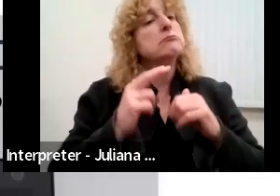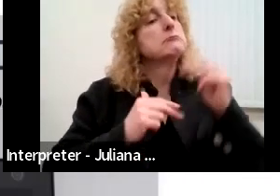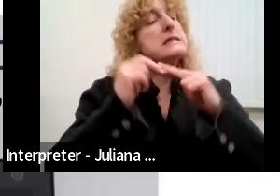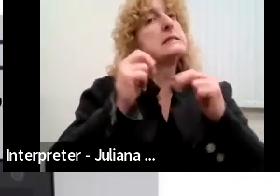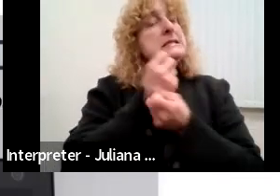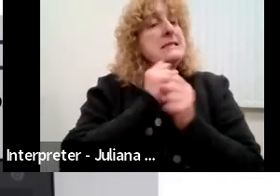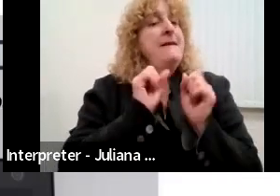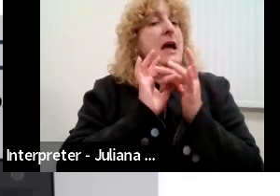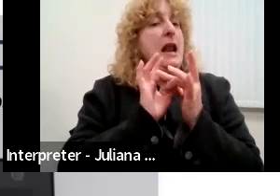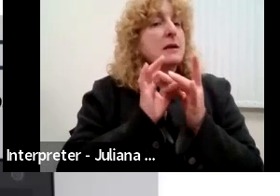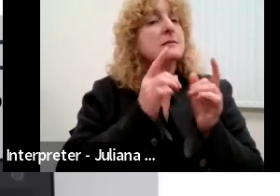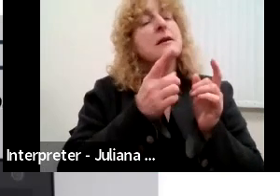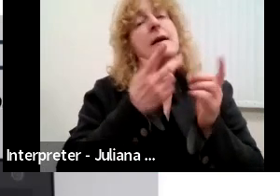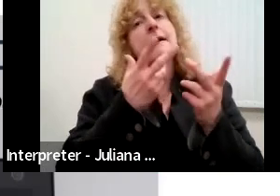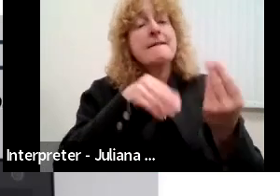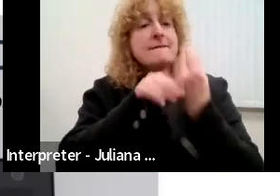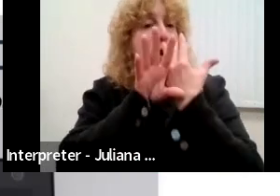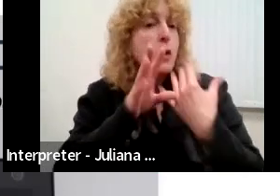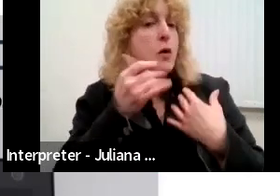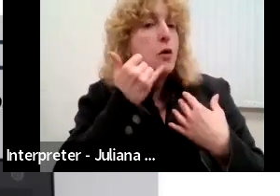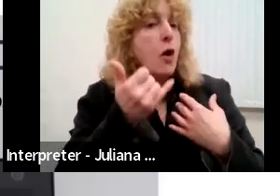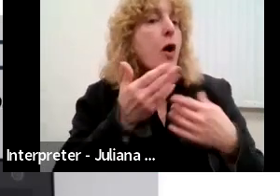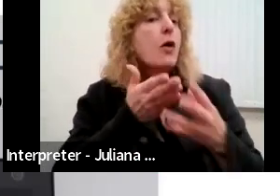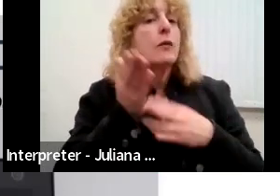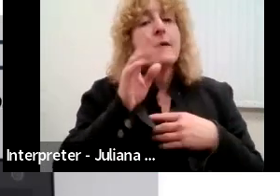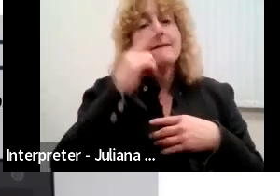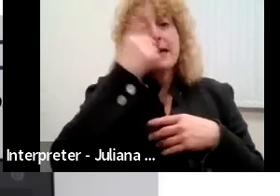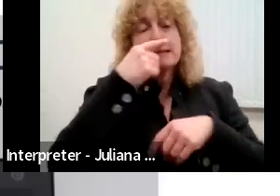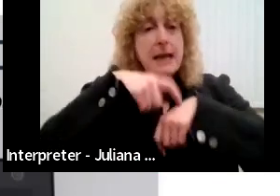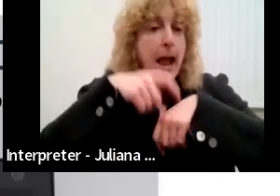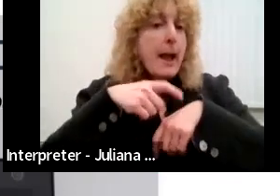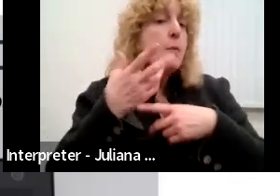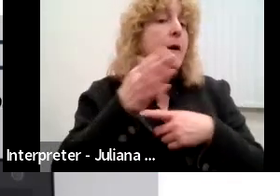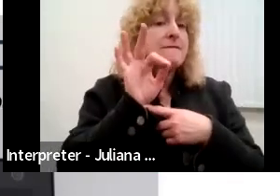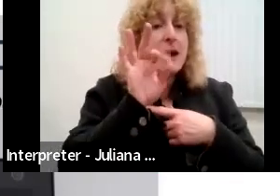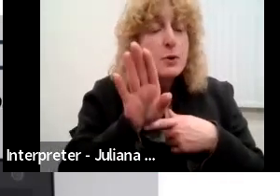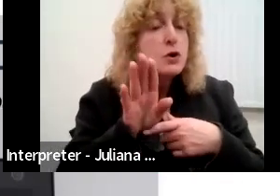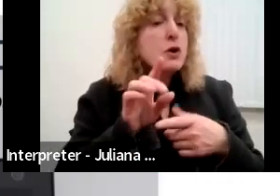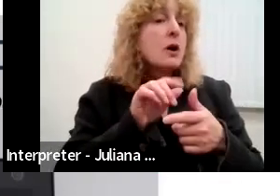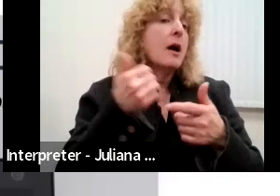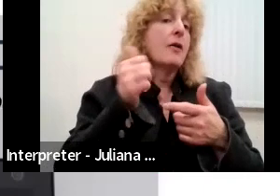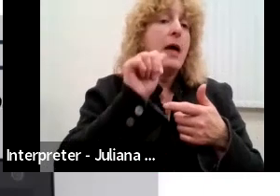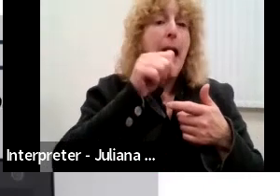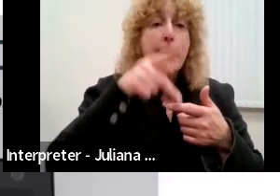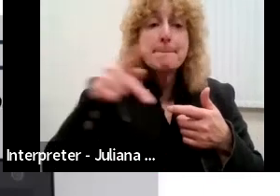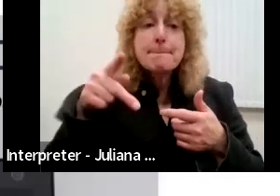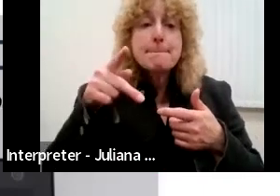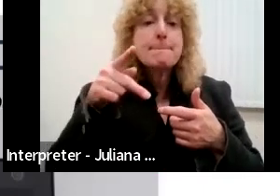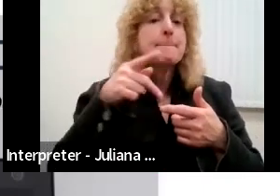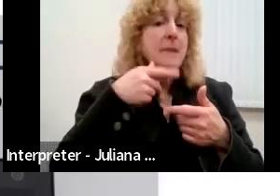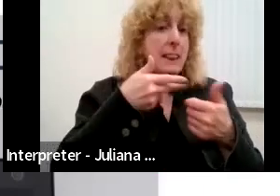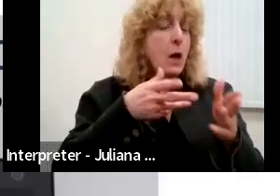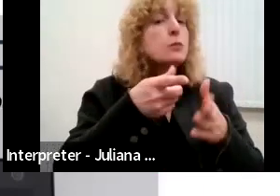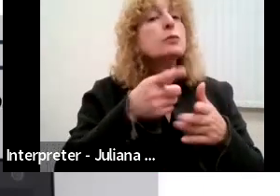video calls using FaceTime. You can also video call through Facebook. There are also other apps that allow you to be able to do